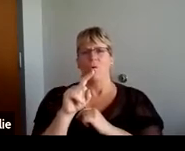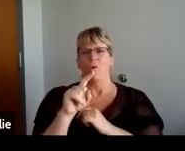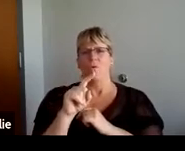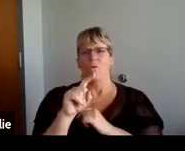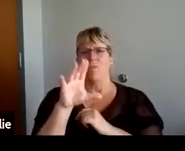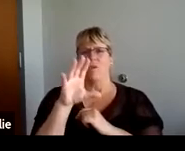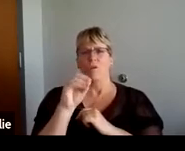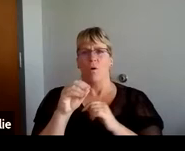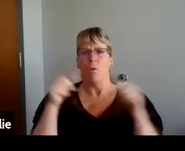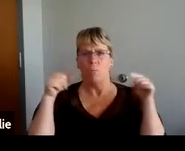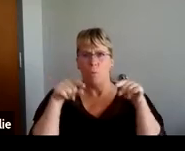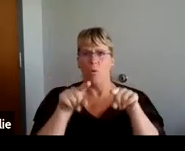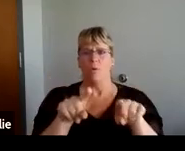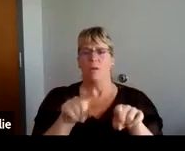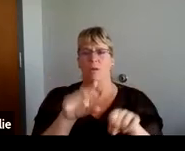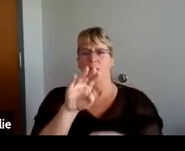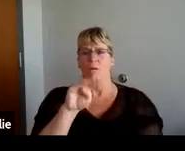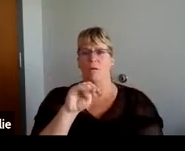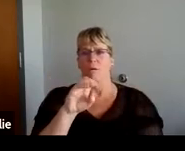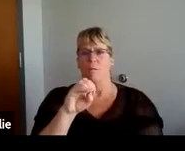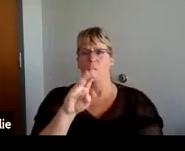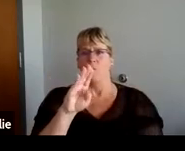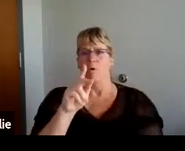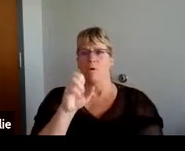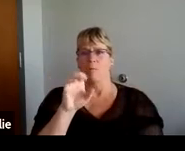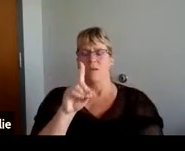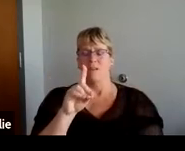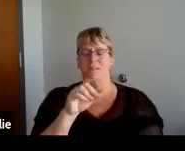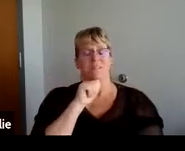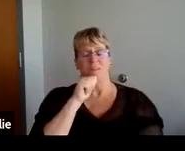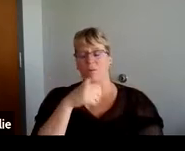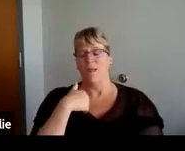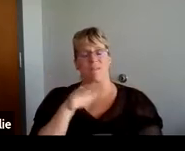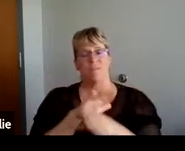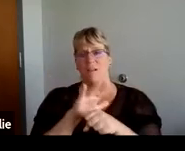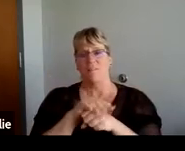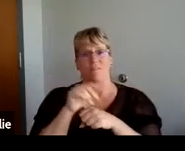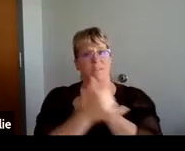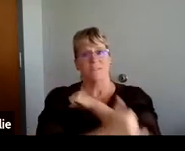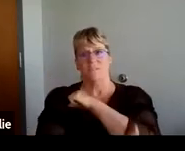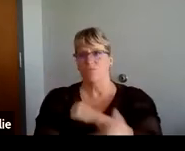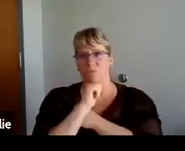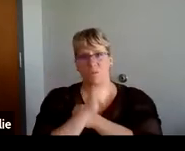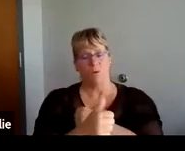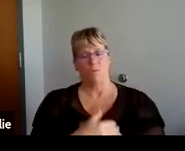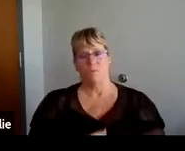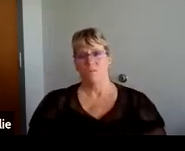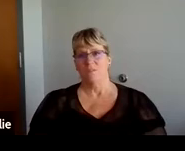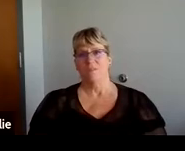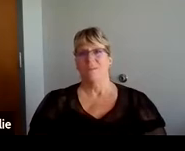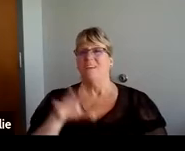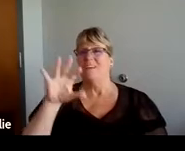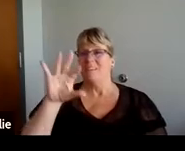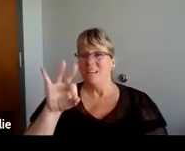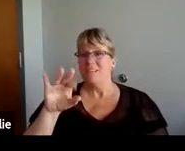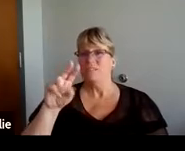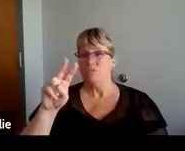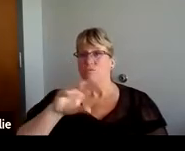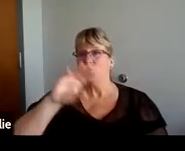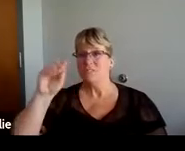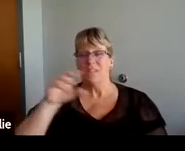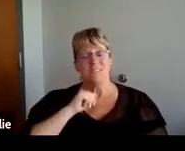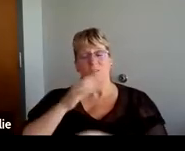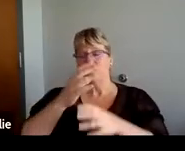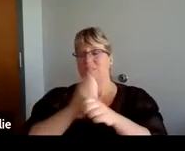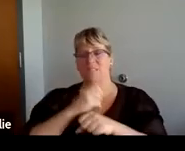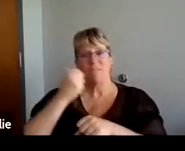disorders, treatment is really lacking in our country. About 92% didn't receive any kind